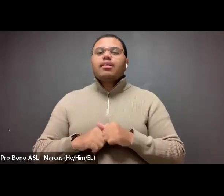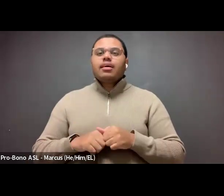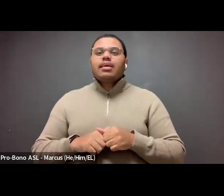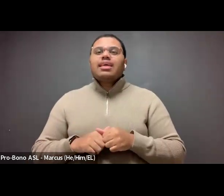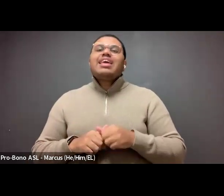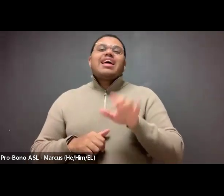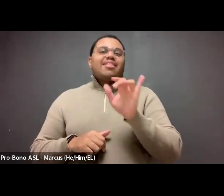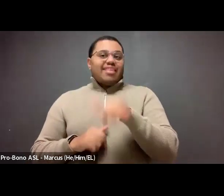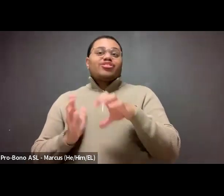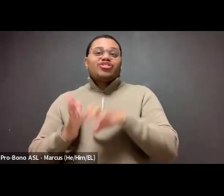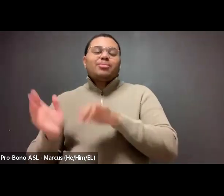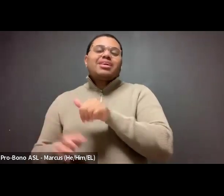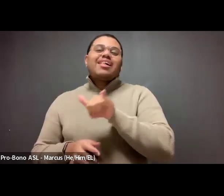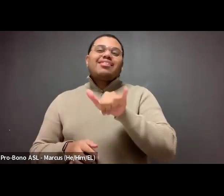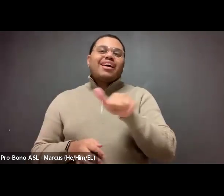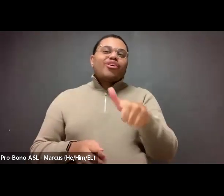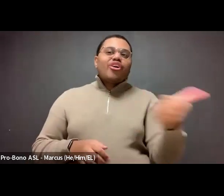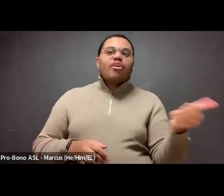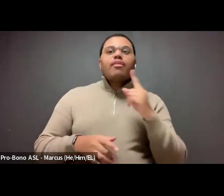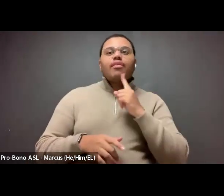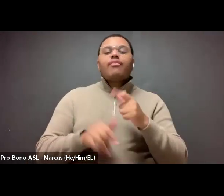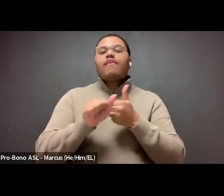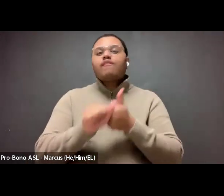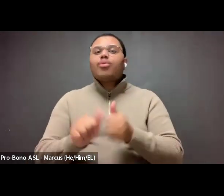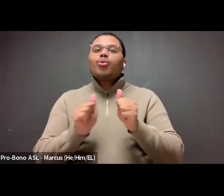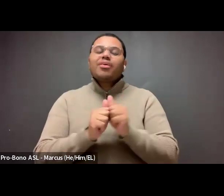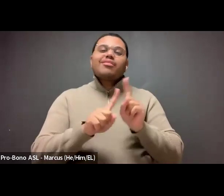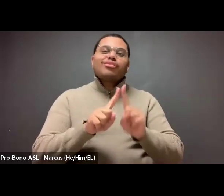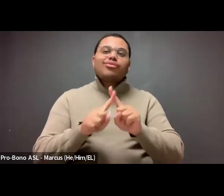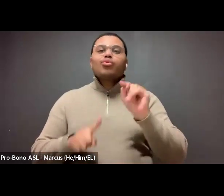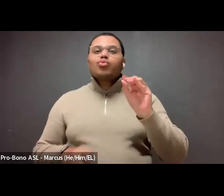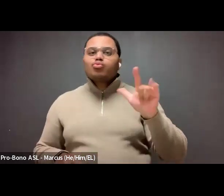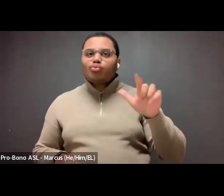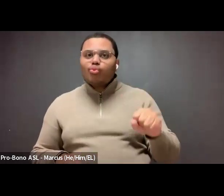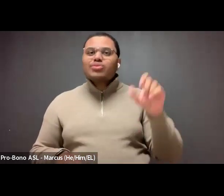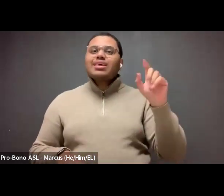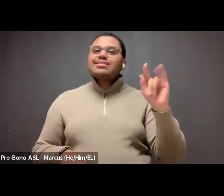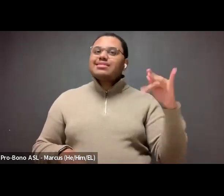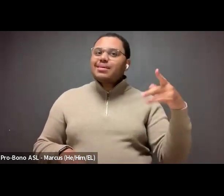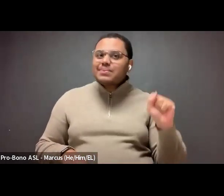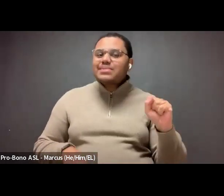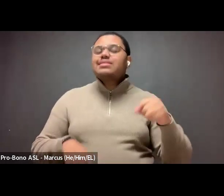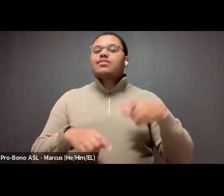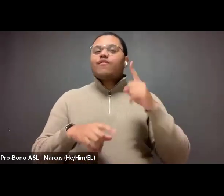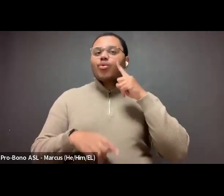Similarly, this chapter, like all the others, follows with some tools and tips and tricks for you.